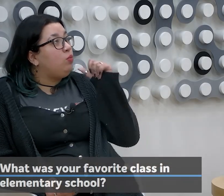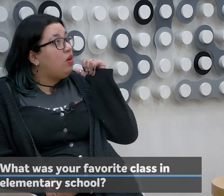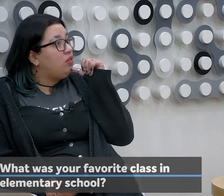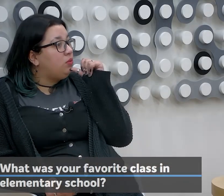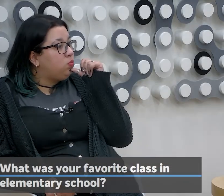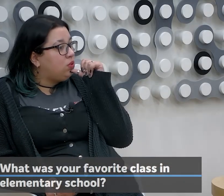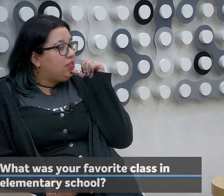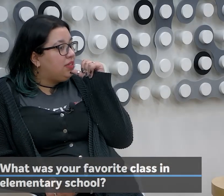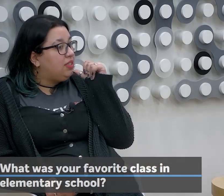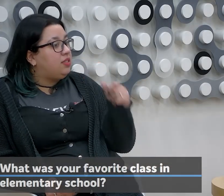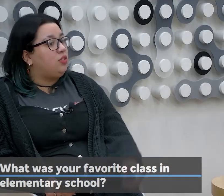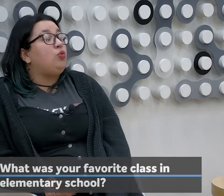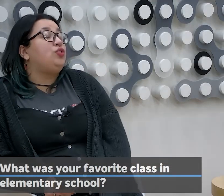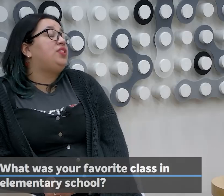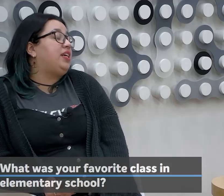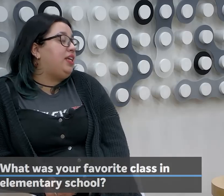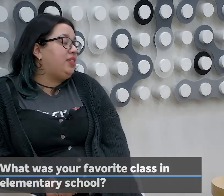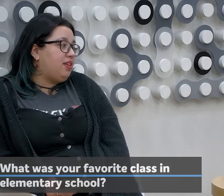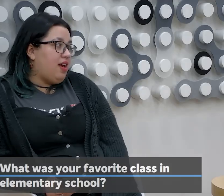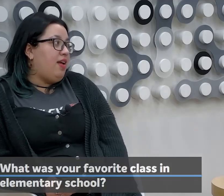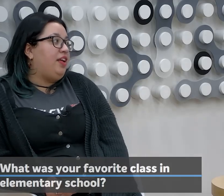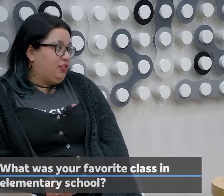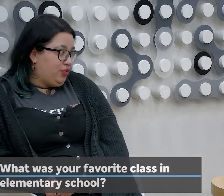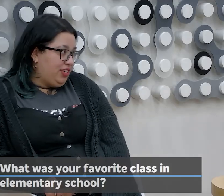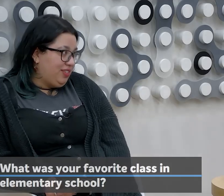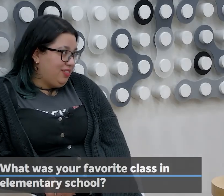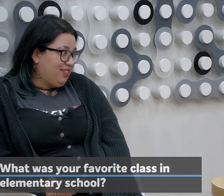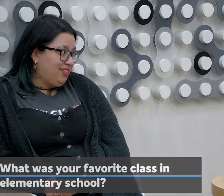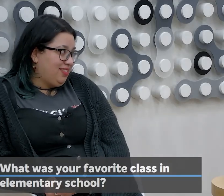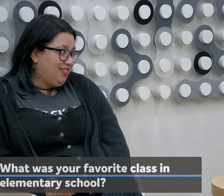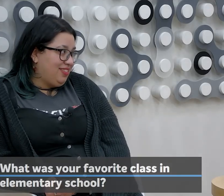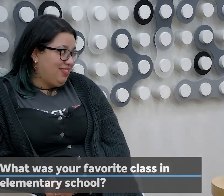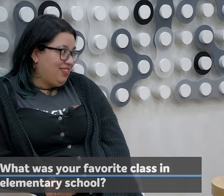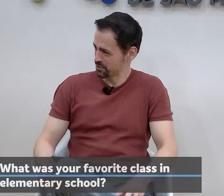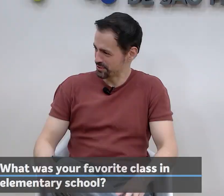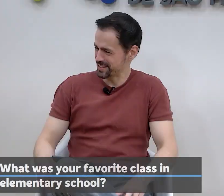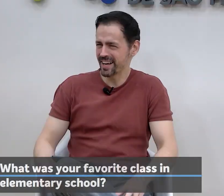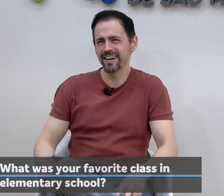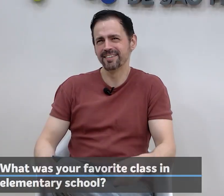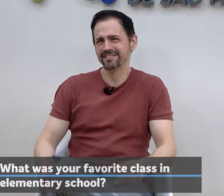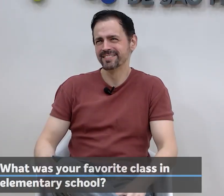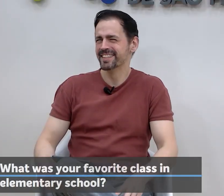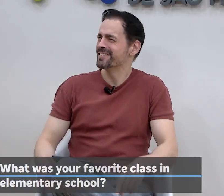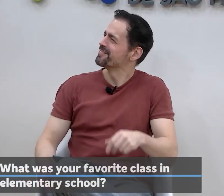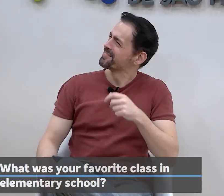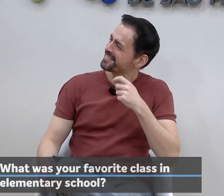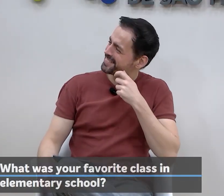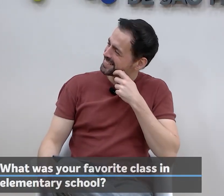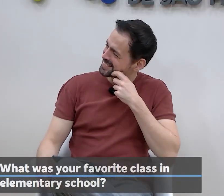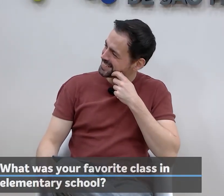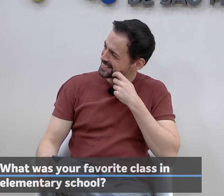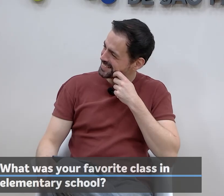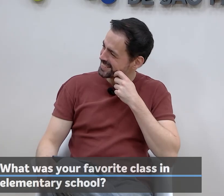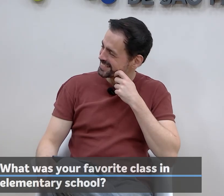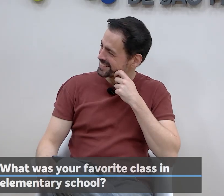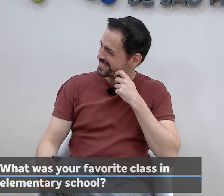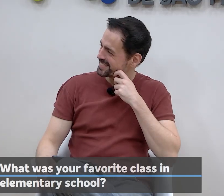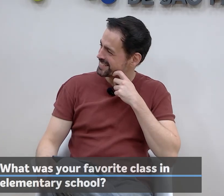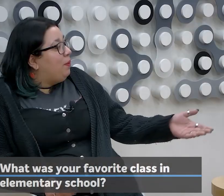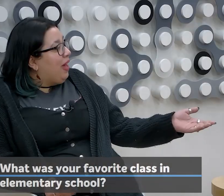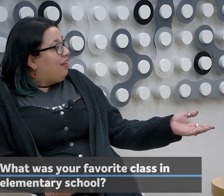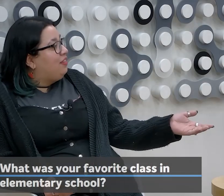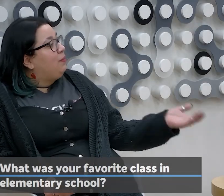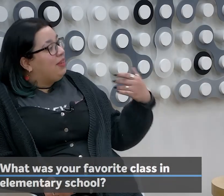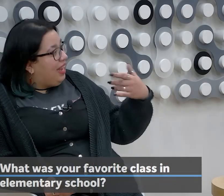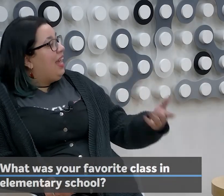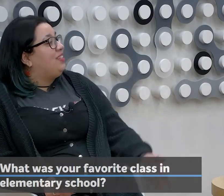My favorite ones was social studies and history. Oh, social studies. Oh. Yeah, I had social studies.